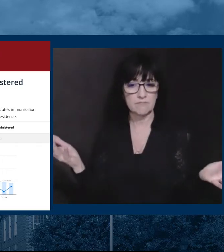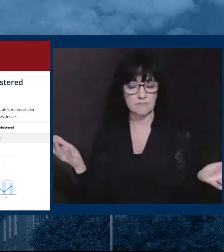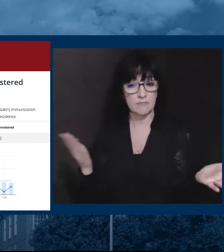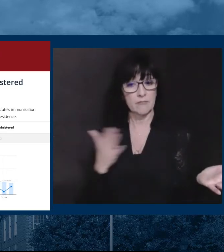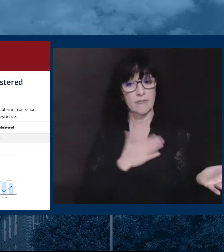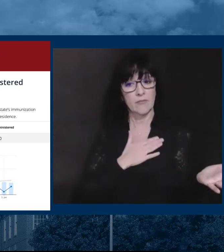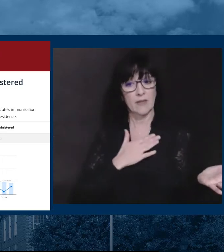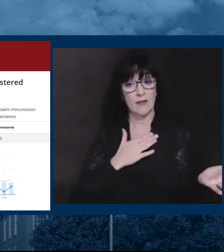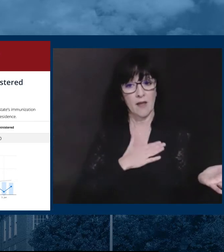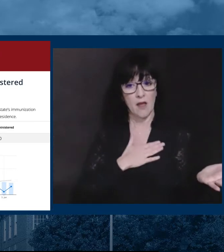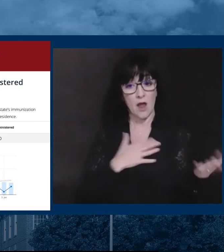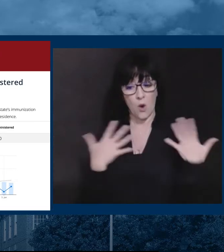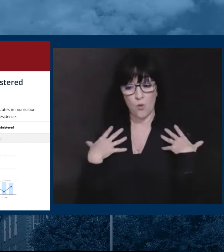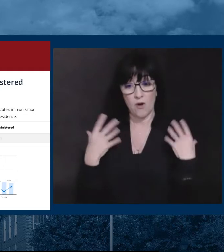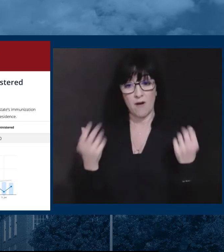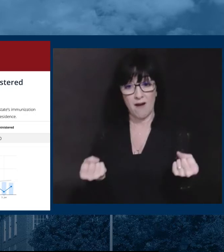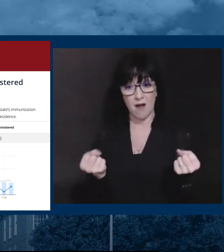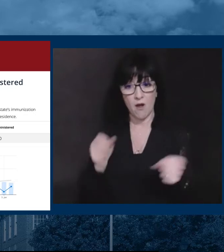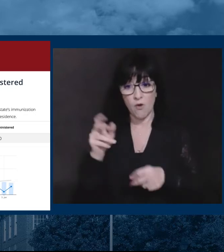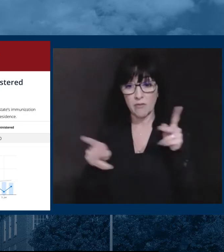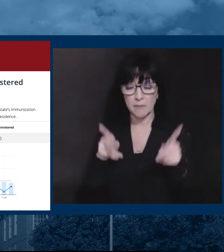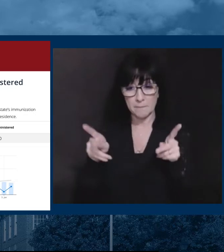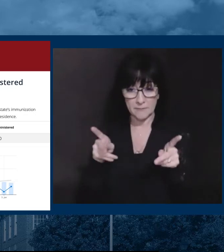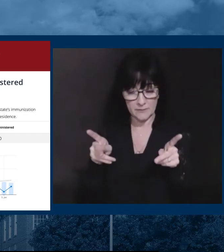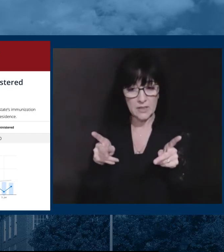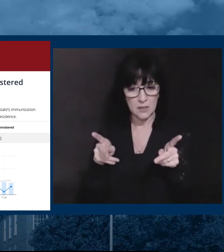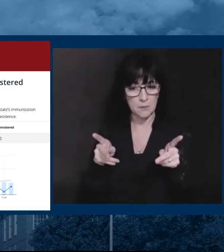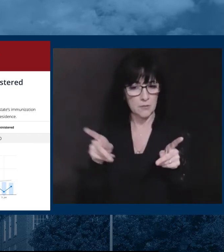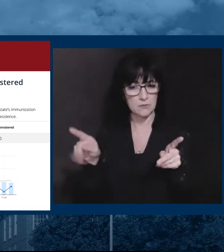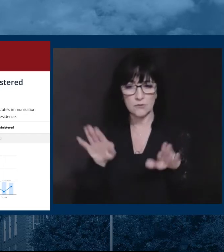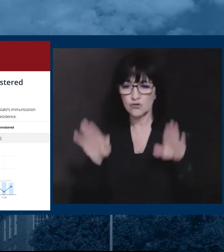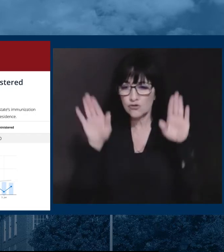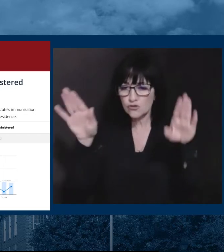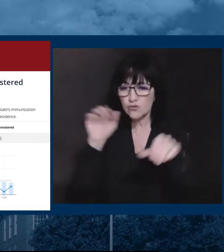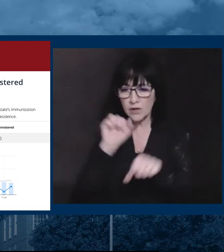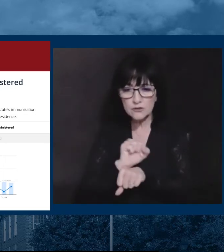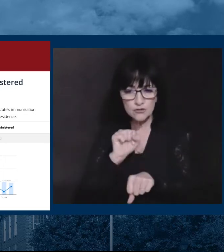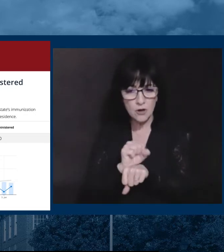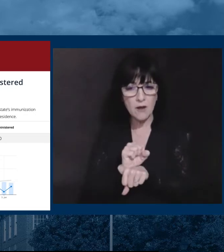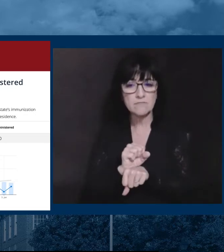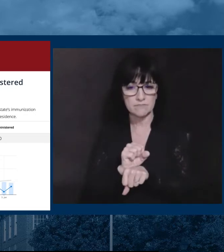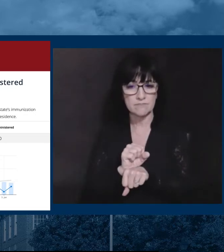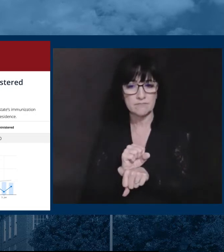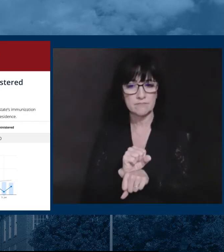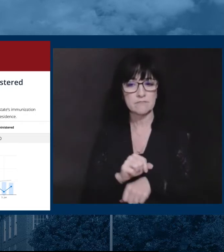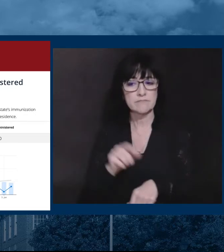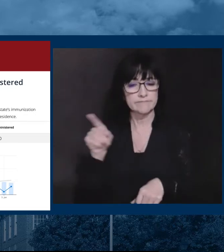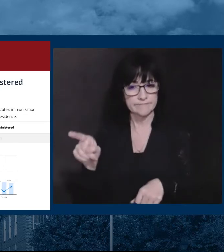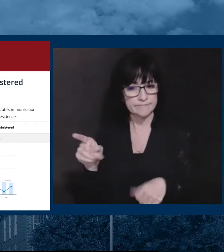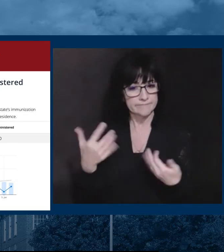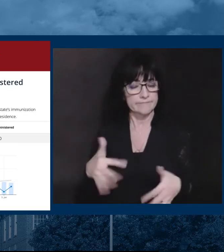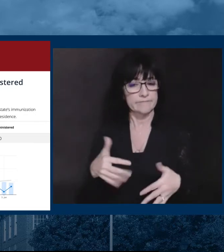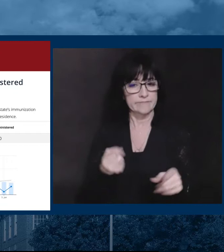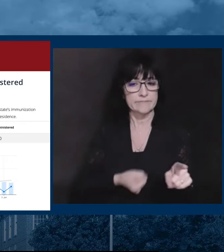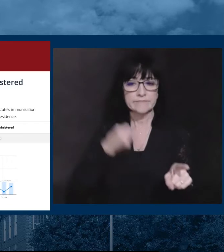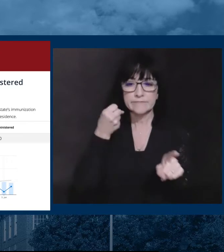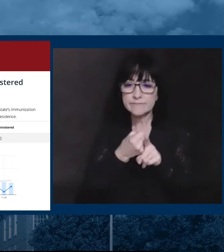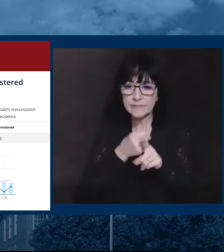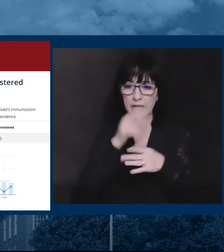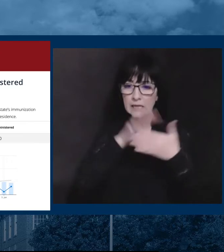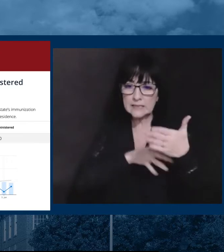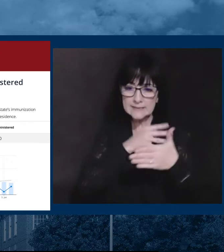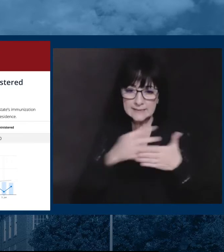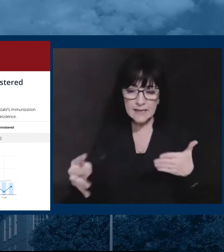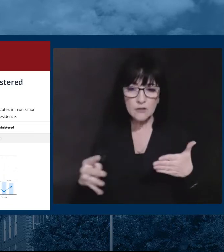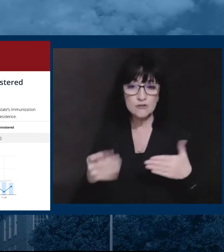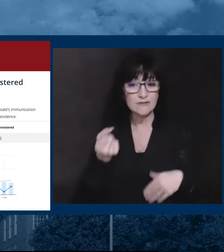their vaccination efforts. Their ability to vaccinate all staff has been impacted by scheduling and logistic issues over the